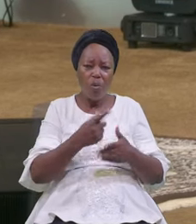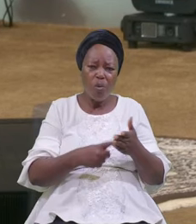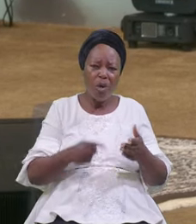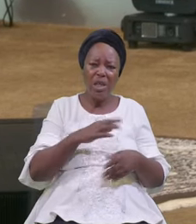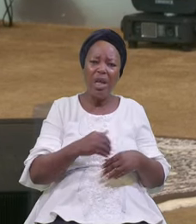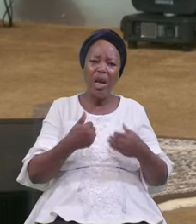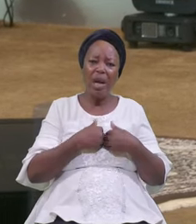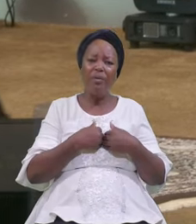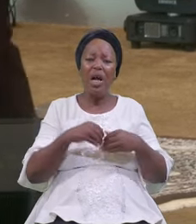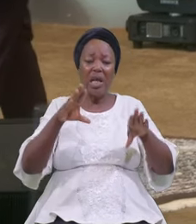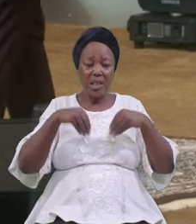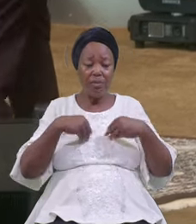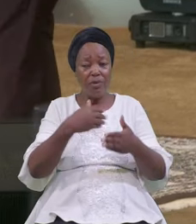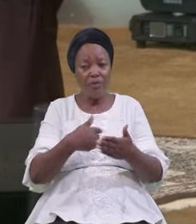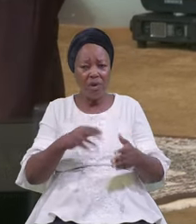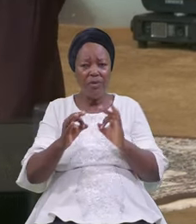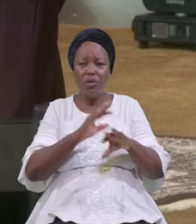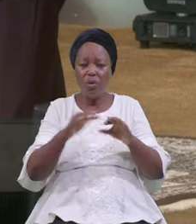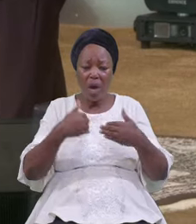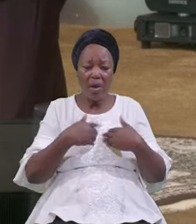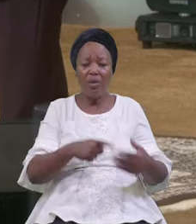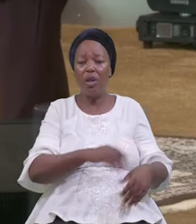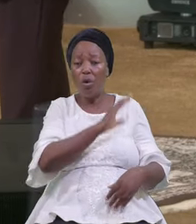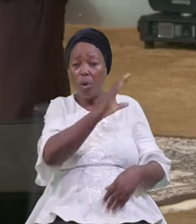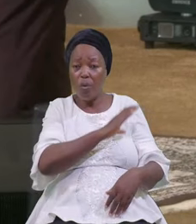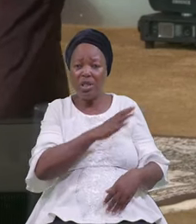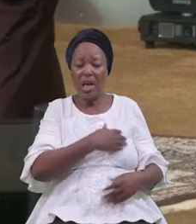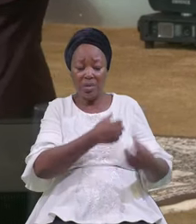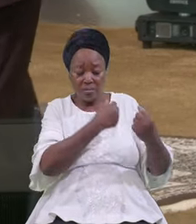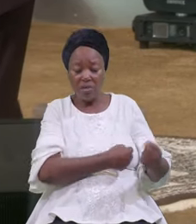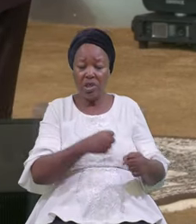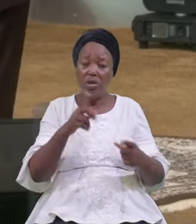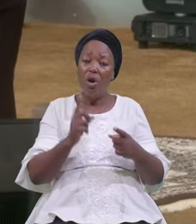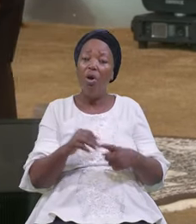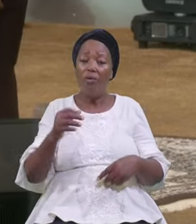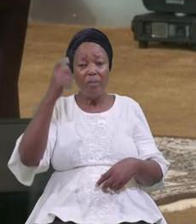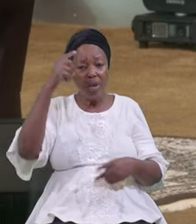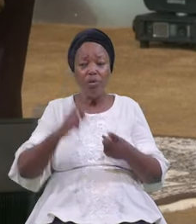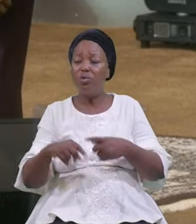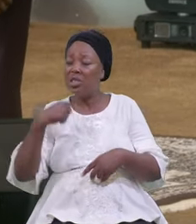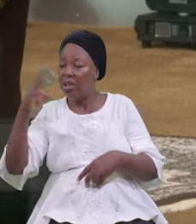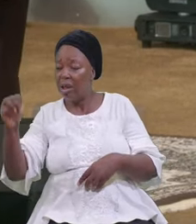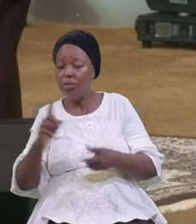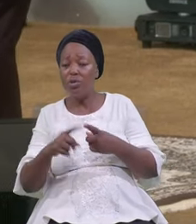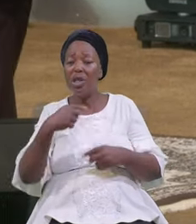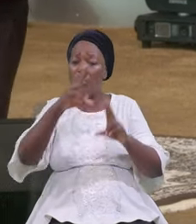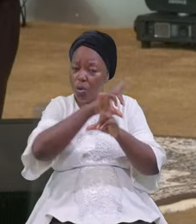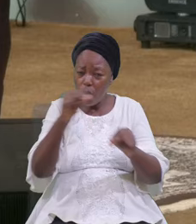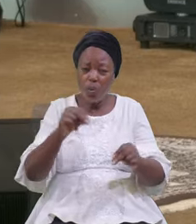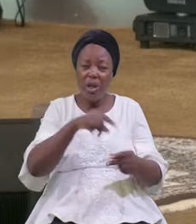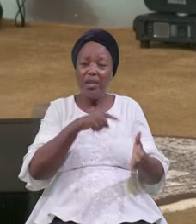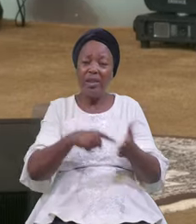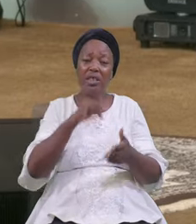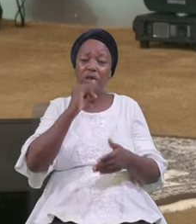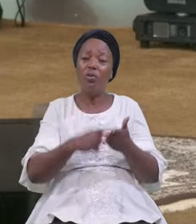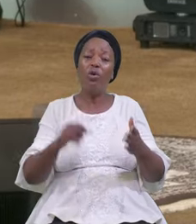they had said before, if we don't have the courage and the presence of mind to say, no, this is what you preach, and